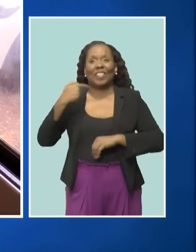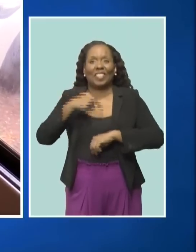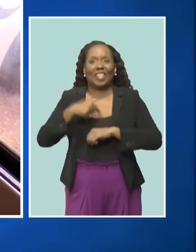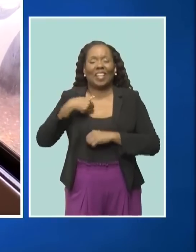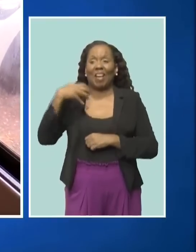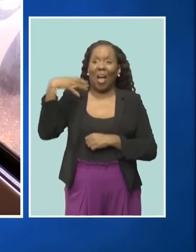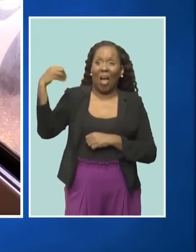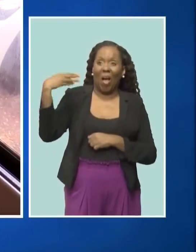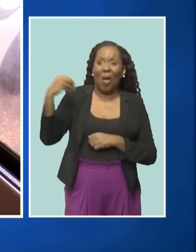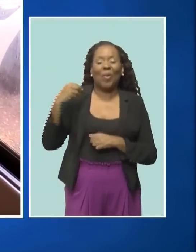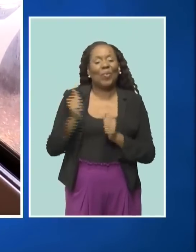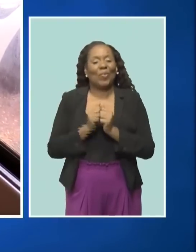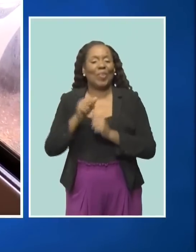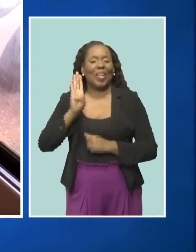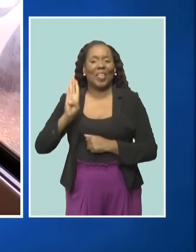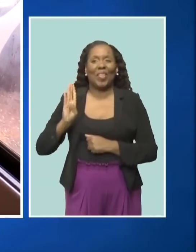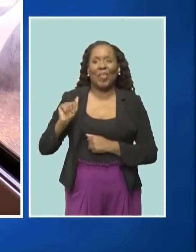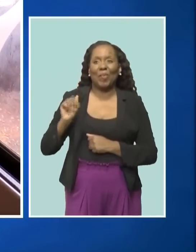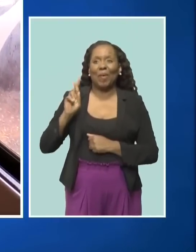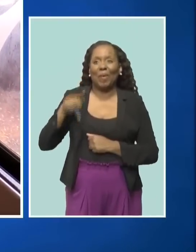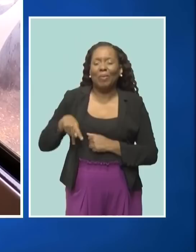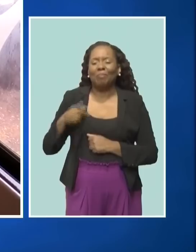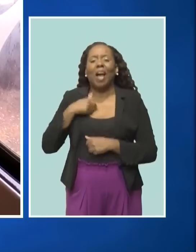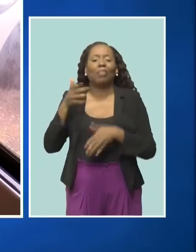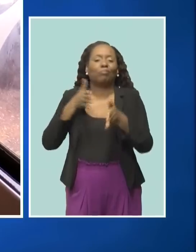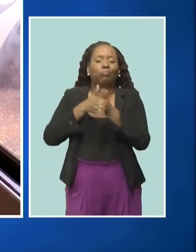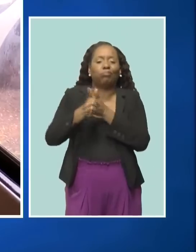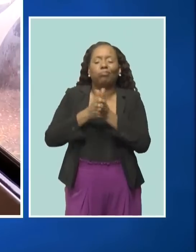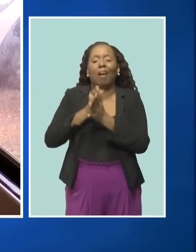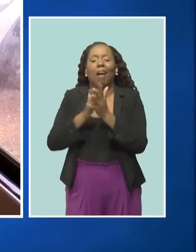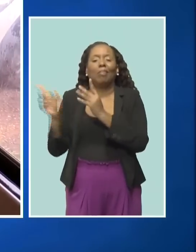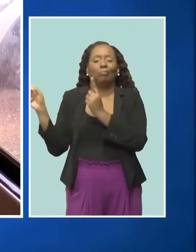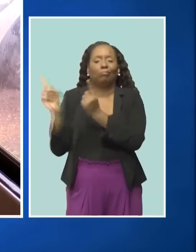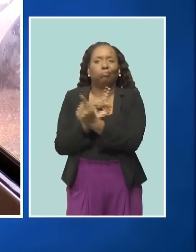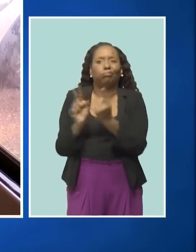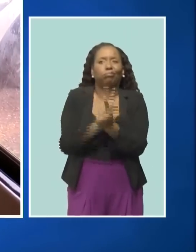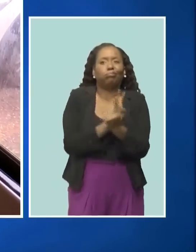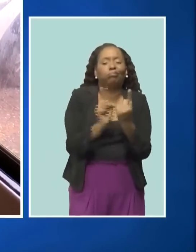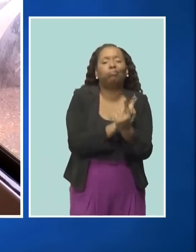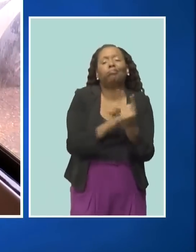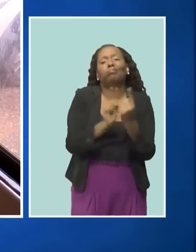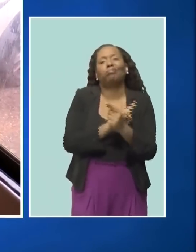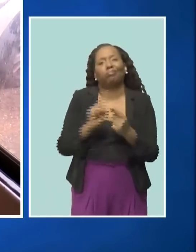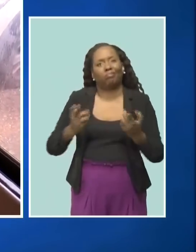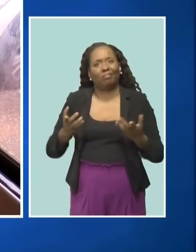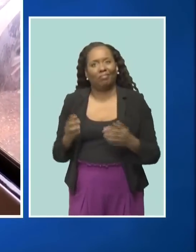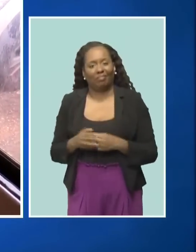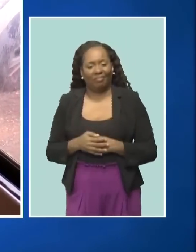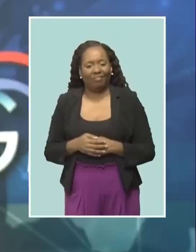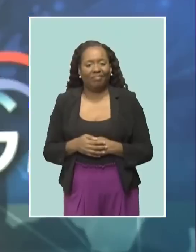BARP. So I look forward to meeting other persons as well.